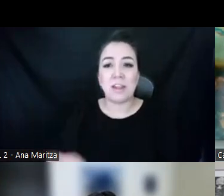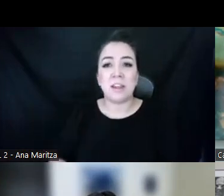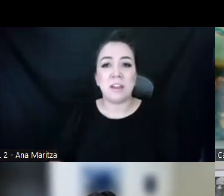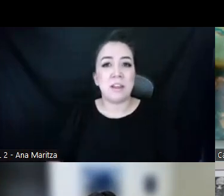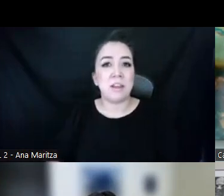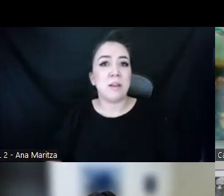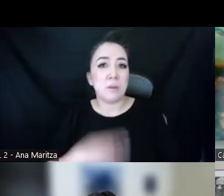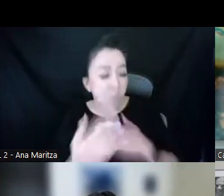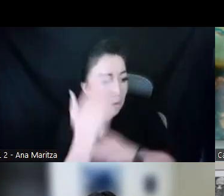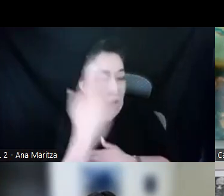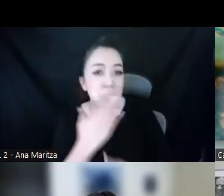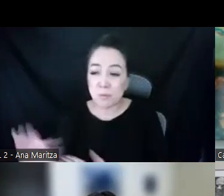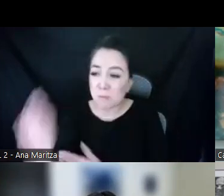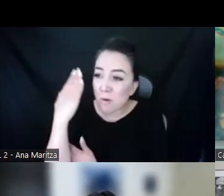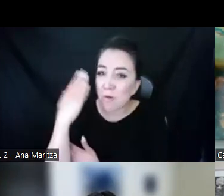Thanks. Morning. Good morning.